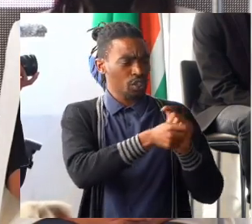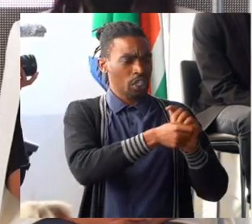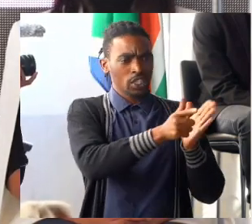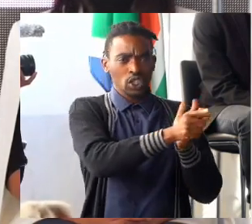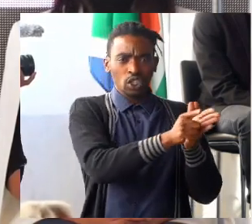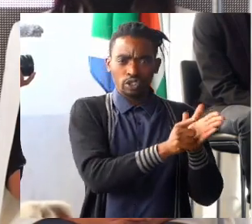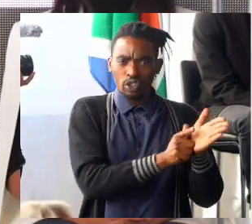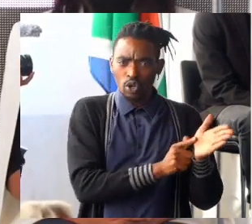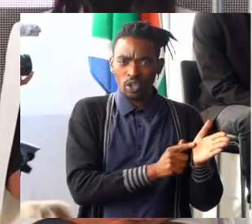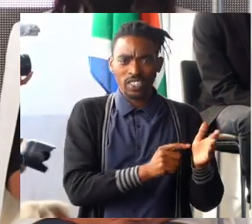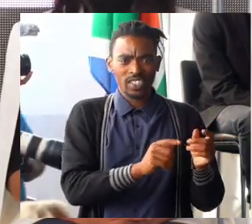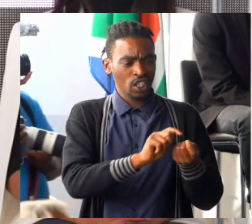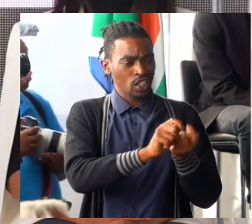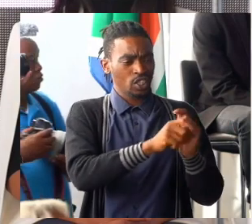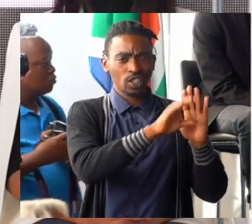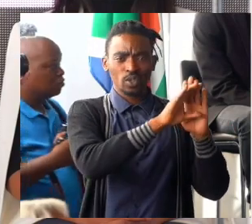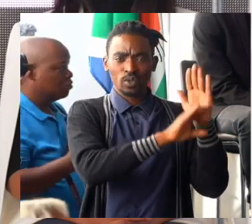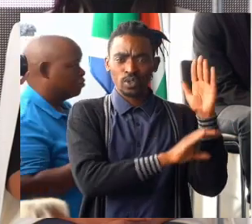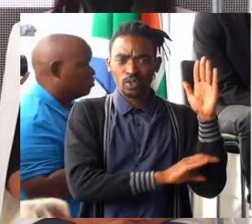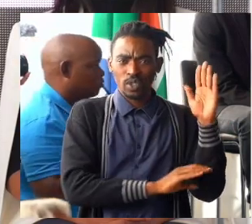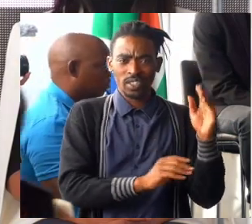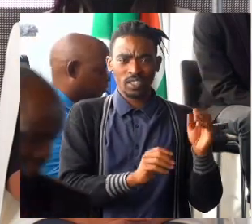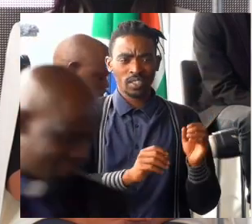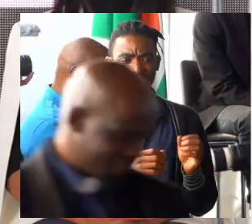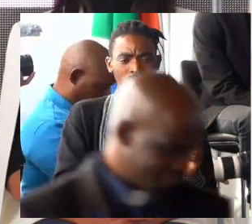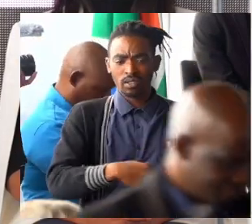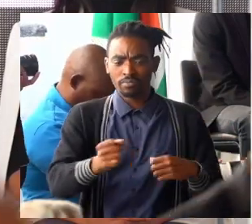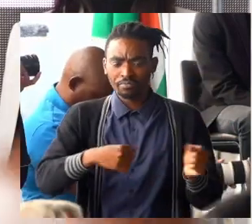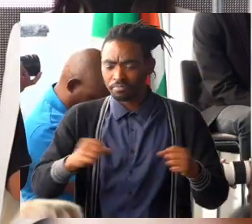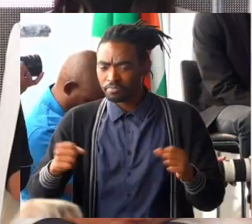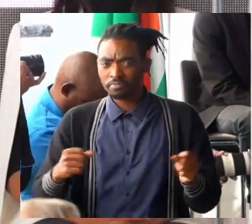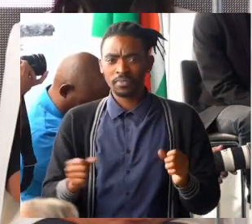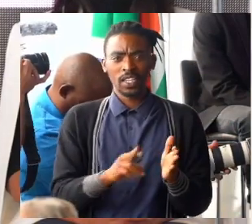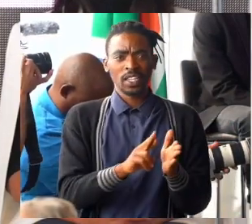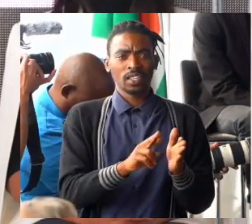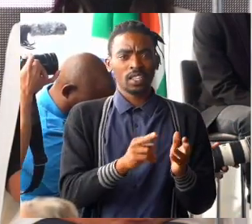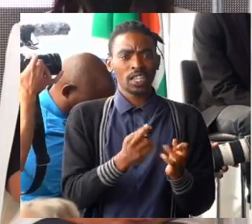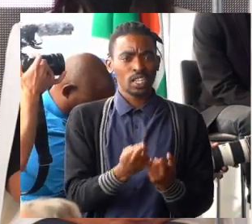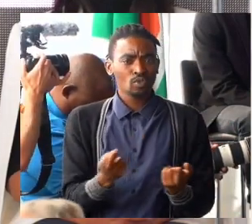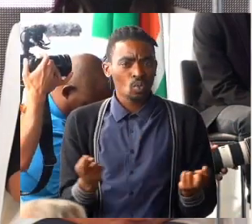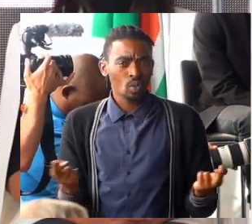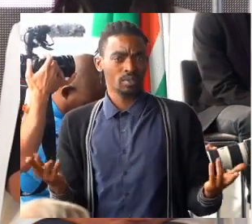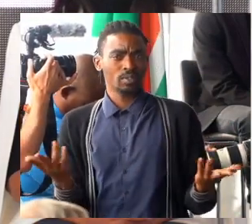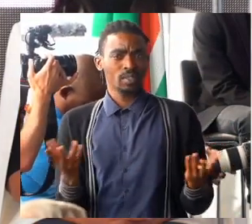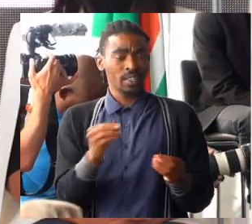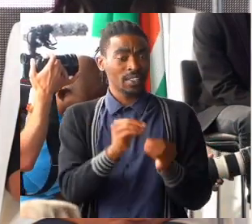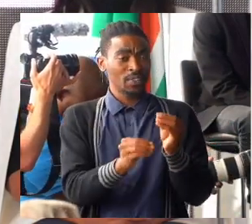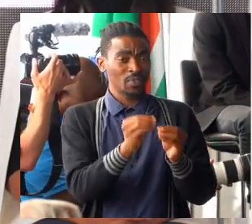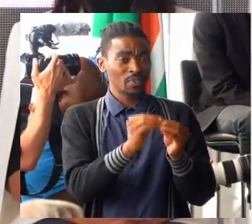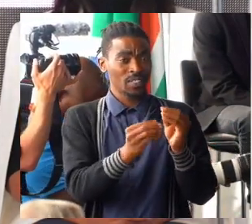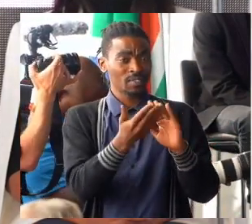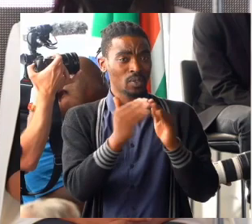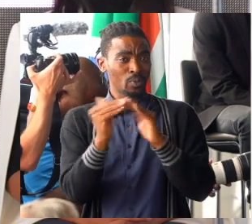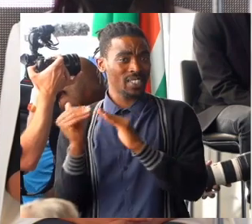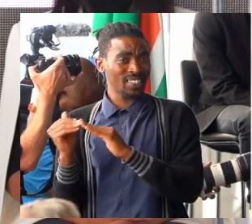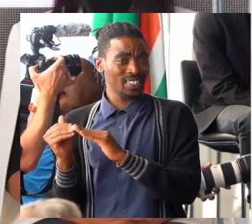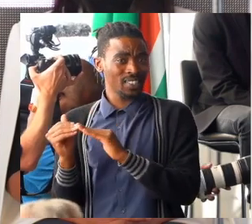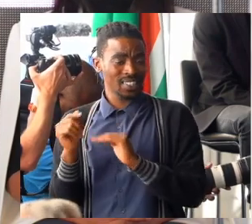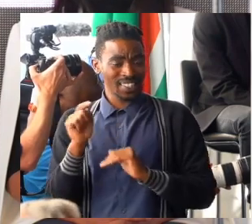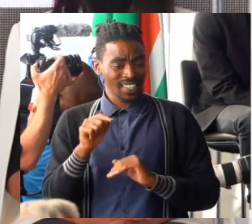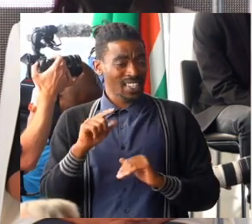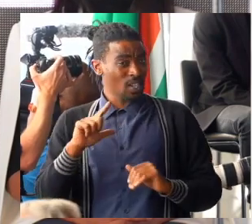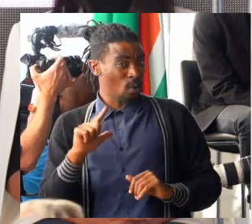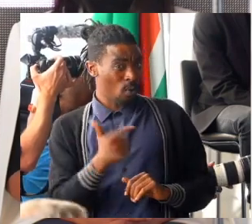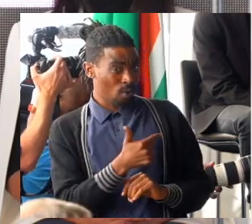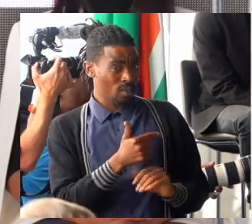use institutions, to allocate resources in order to drive the change. But to fix a society, a whole